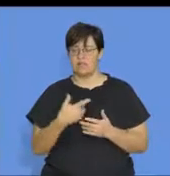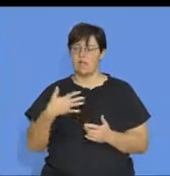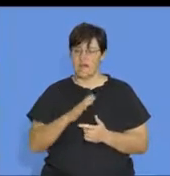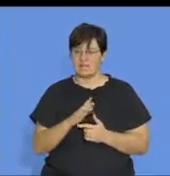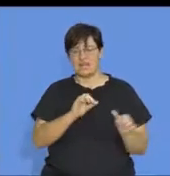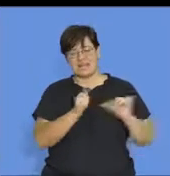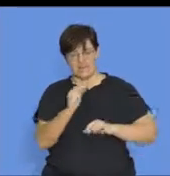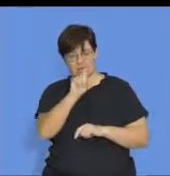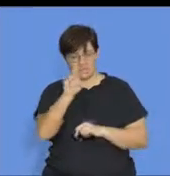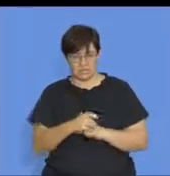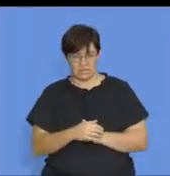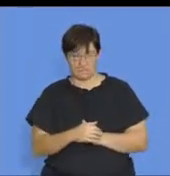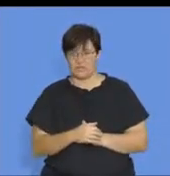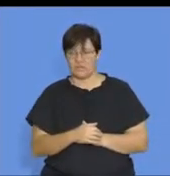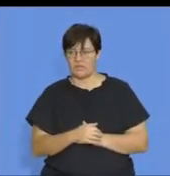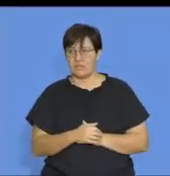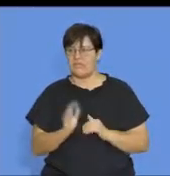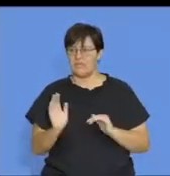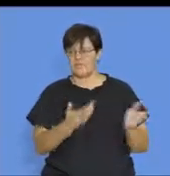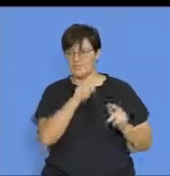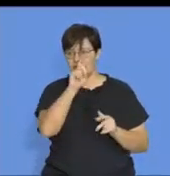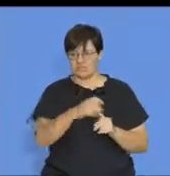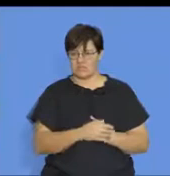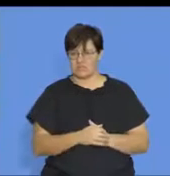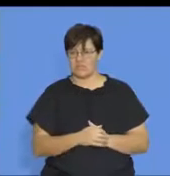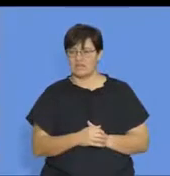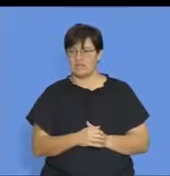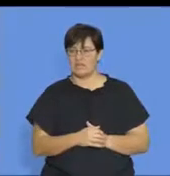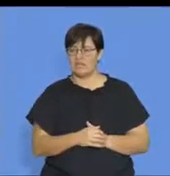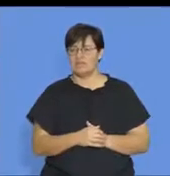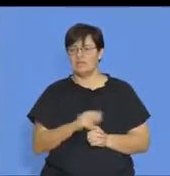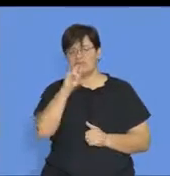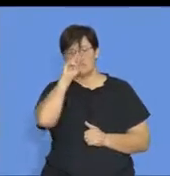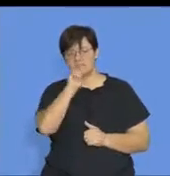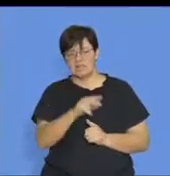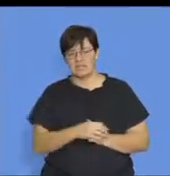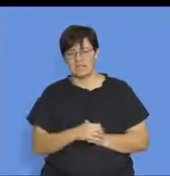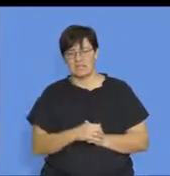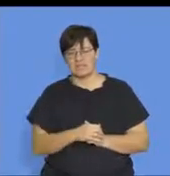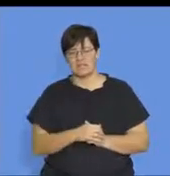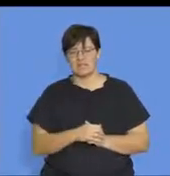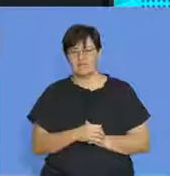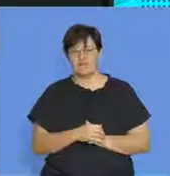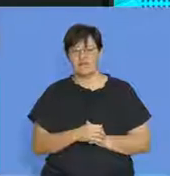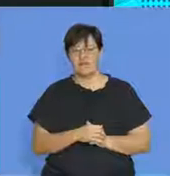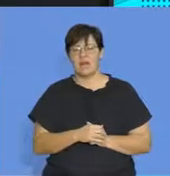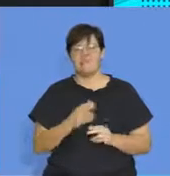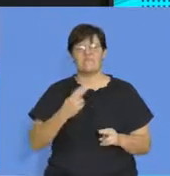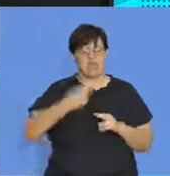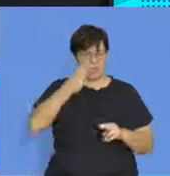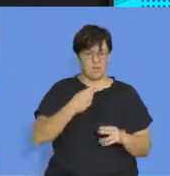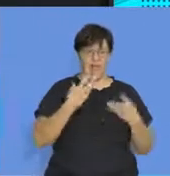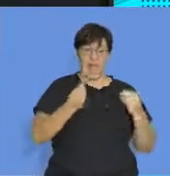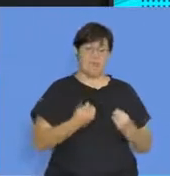question because we're done with this particular question. Right, let's now move on to a bit of analysis. I know we don't have that much